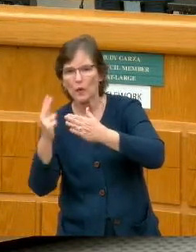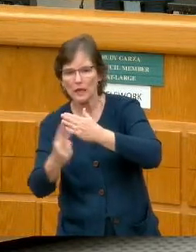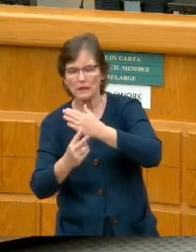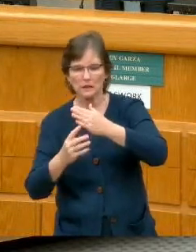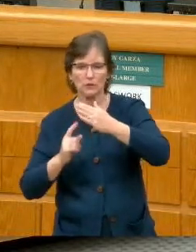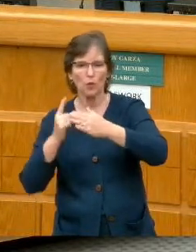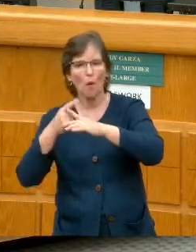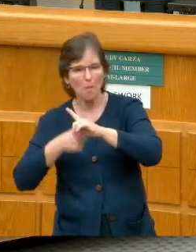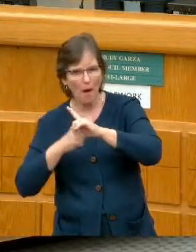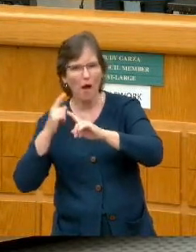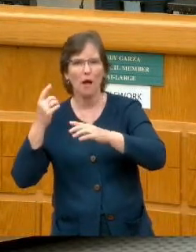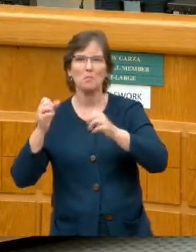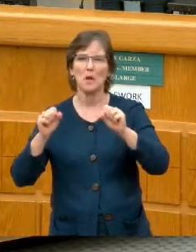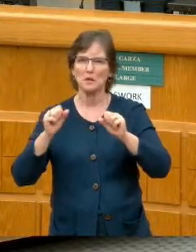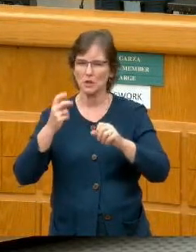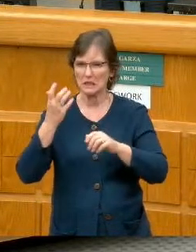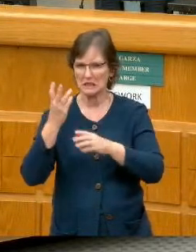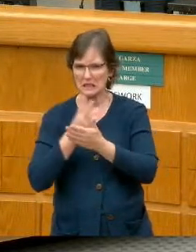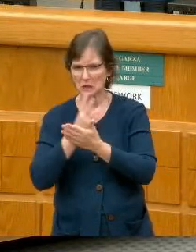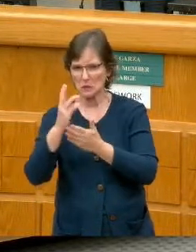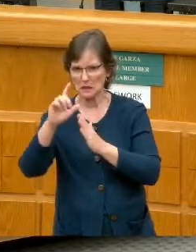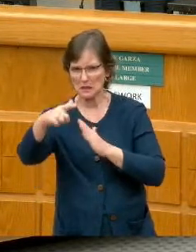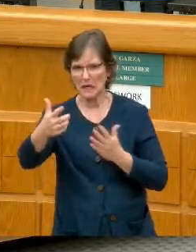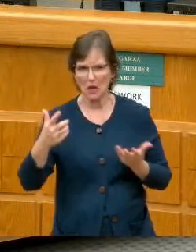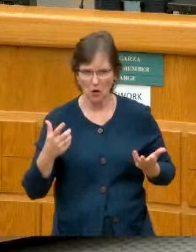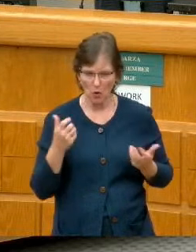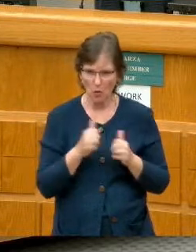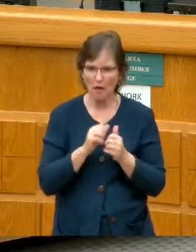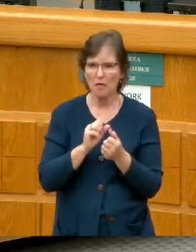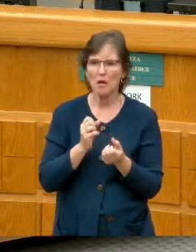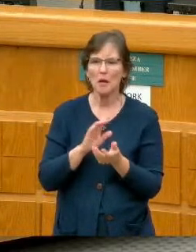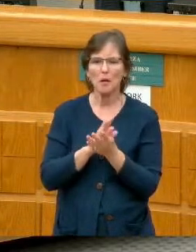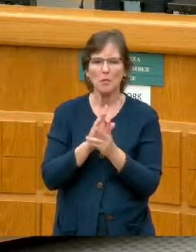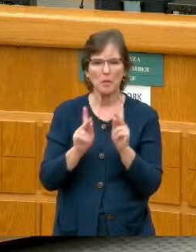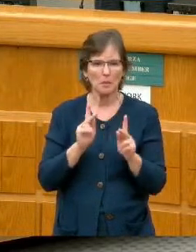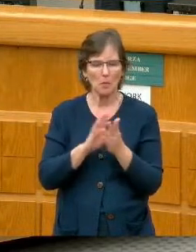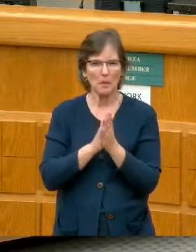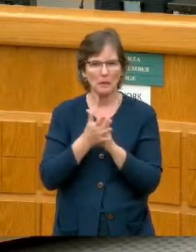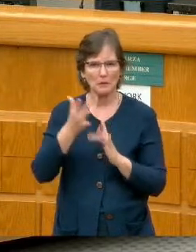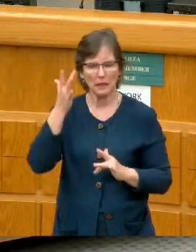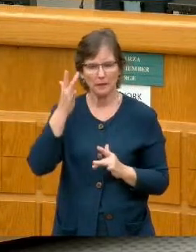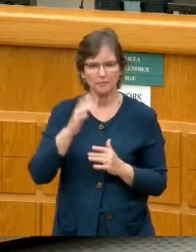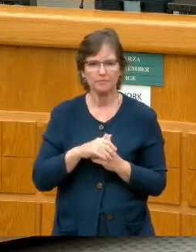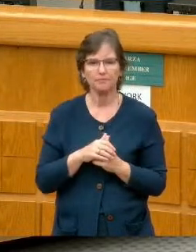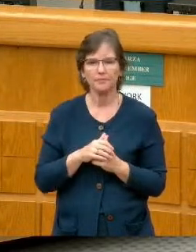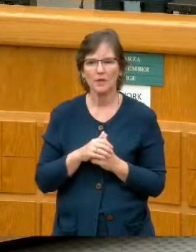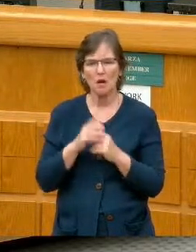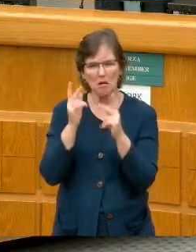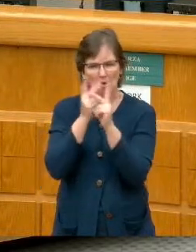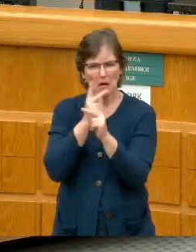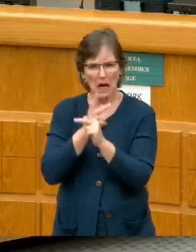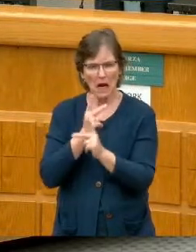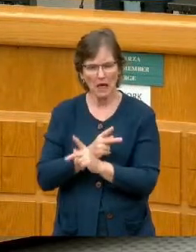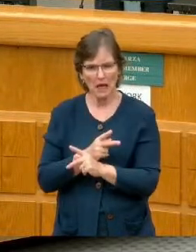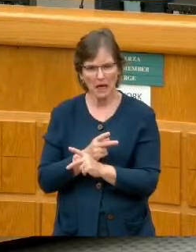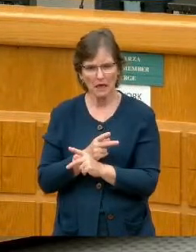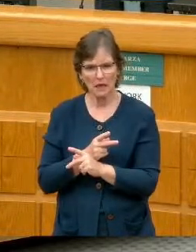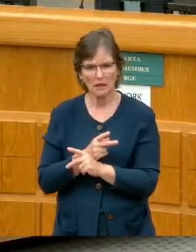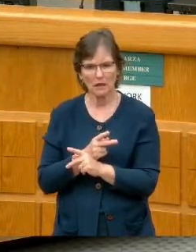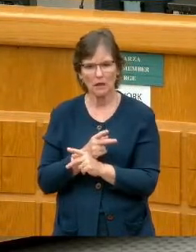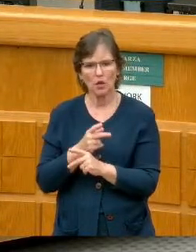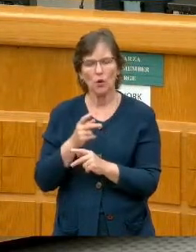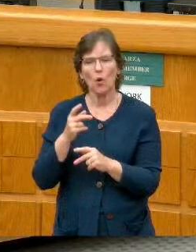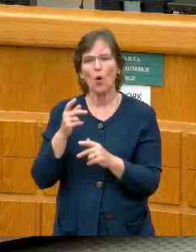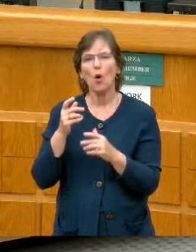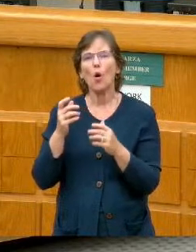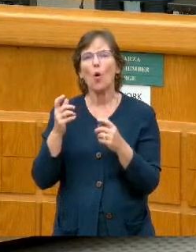So the encounter rate is something we've been following. An encounter rate that we're calculating here depends on 2 devices coming near each other